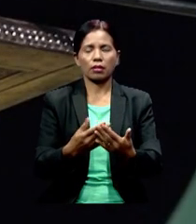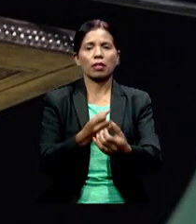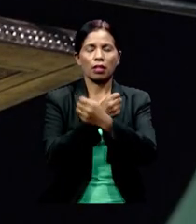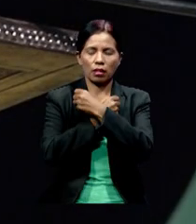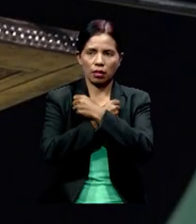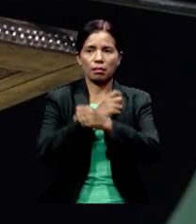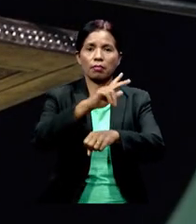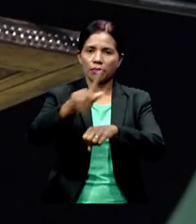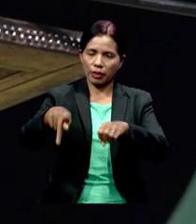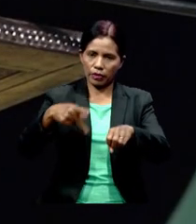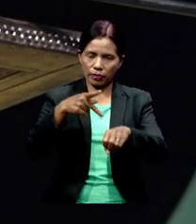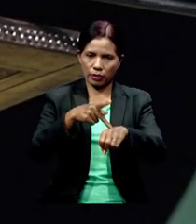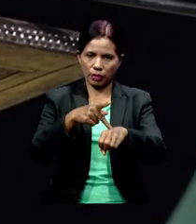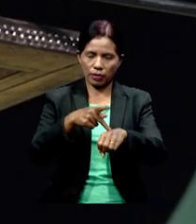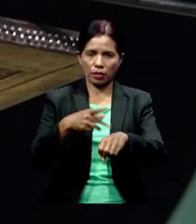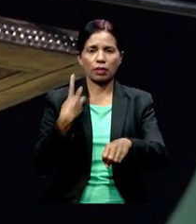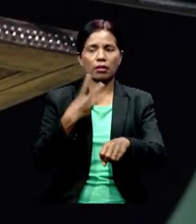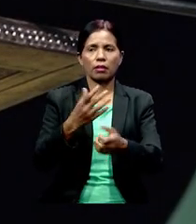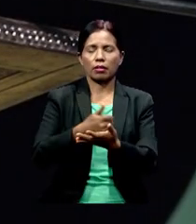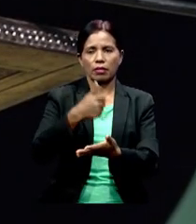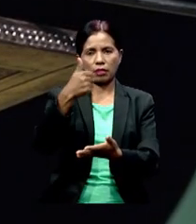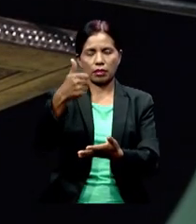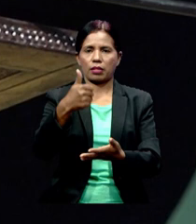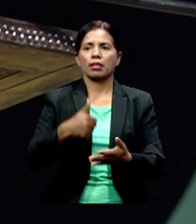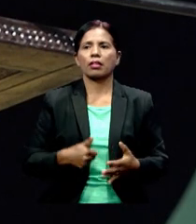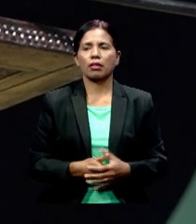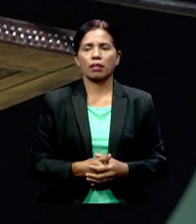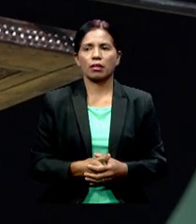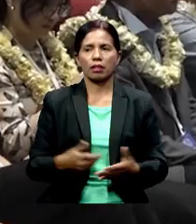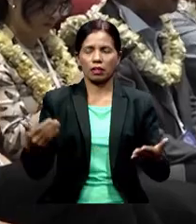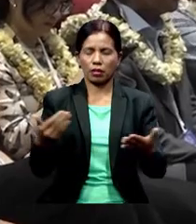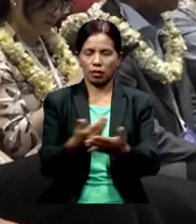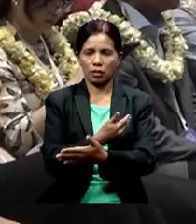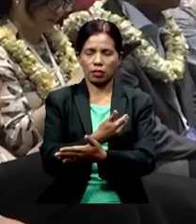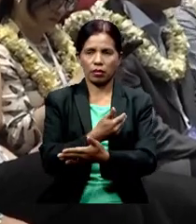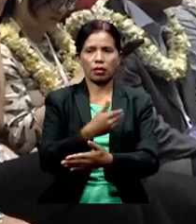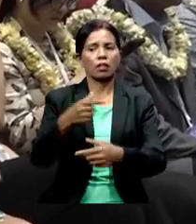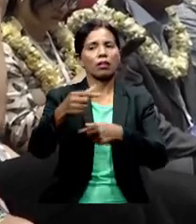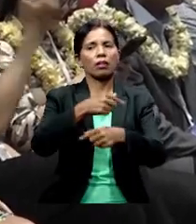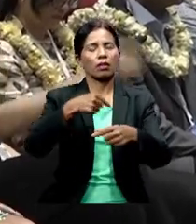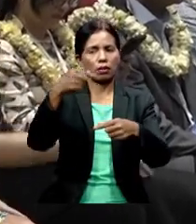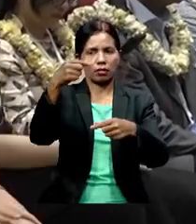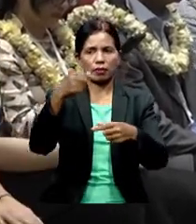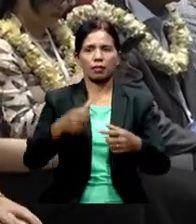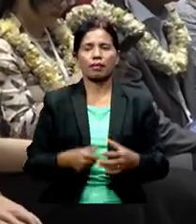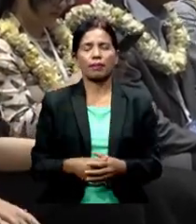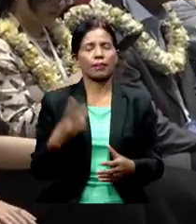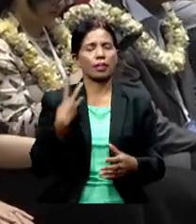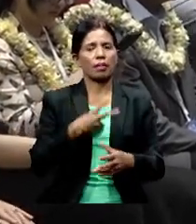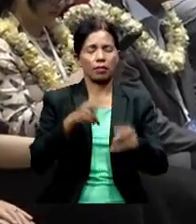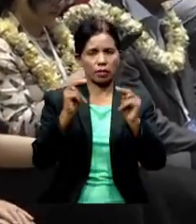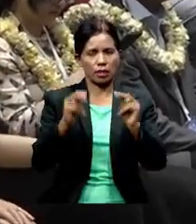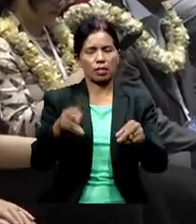to guide us as we navigate new challenges in a new global environment. More than ever, we must stand